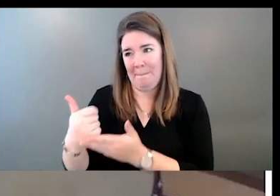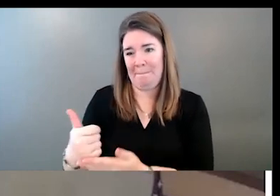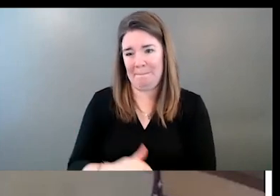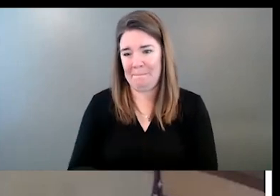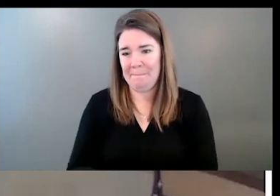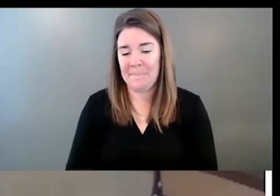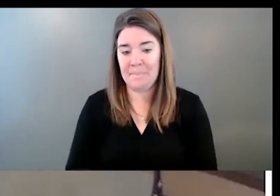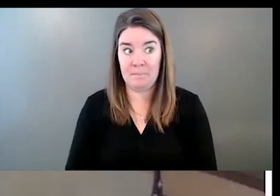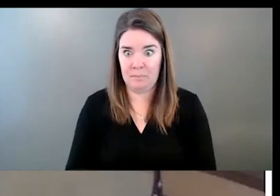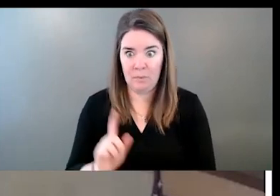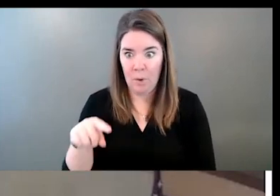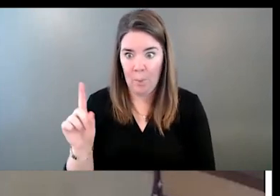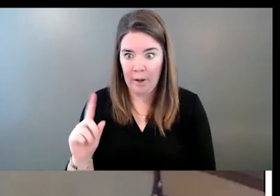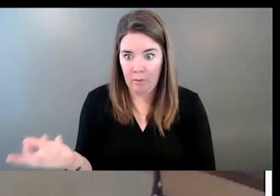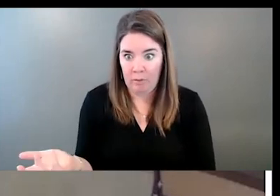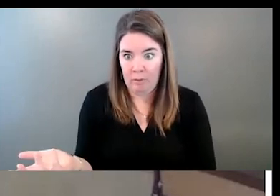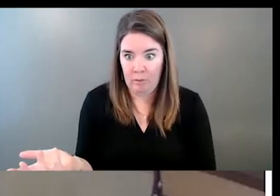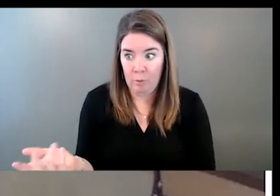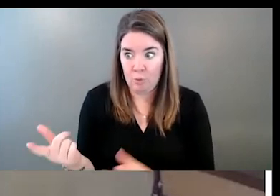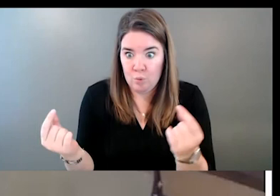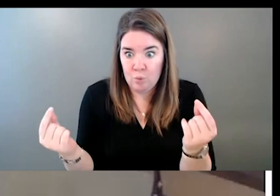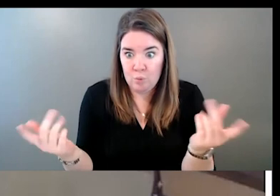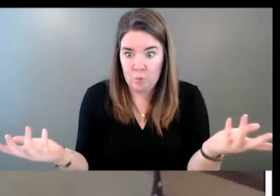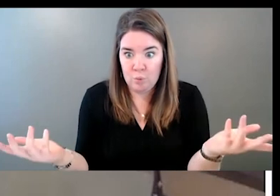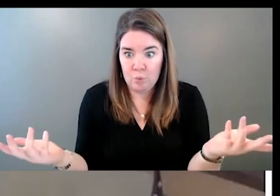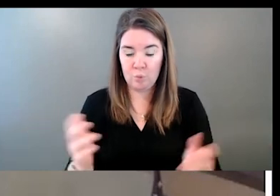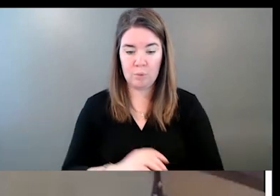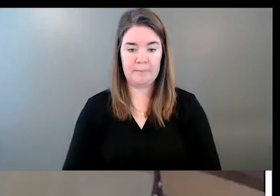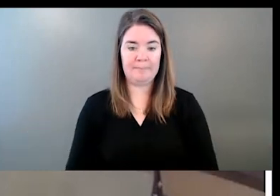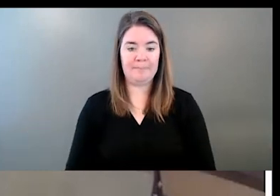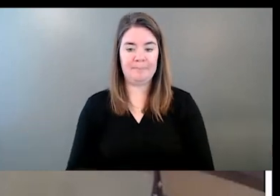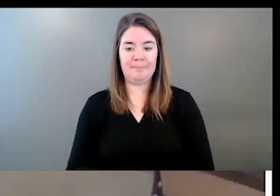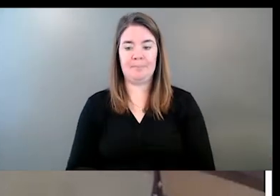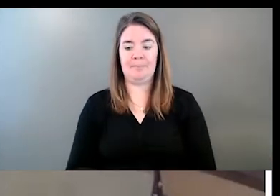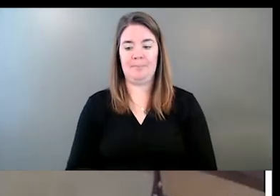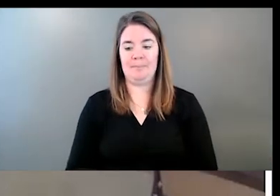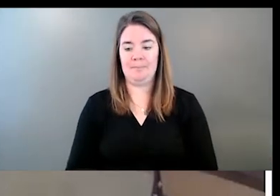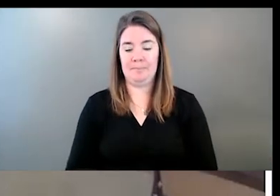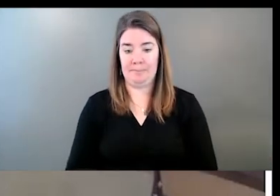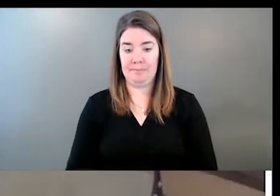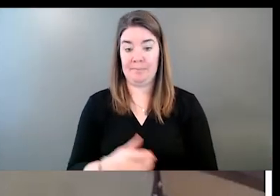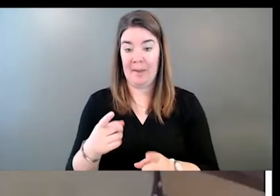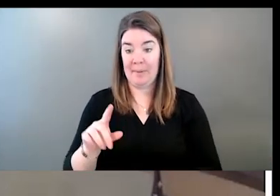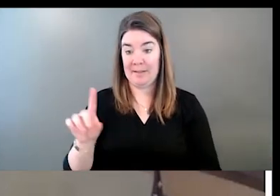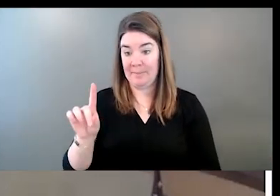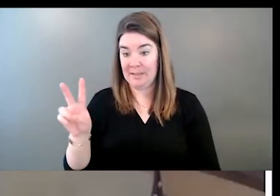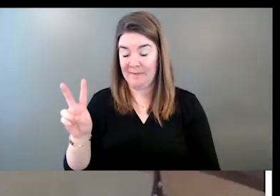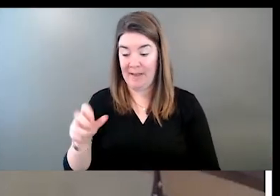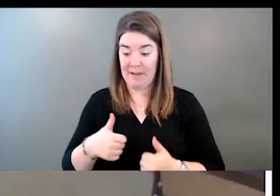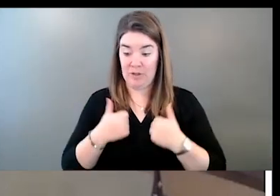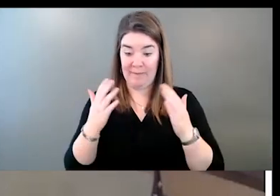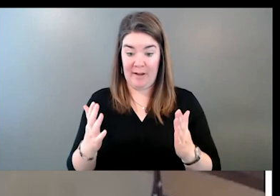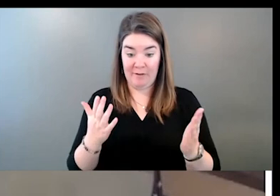Where did they go? What did they do? Domestic violence survivor